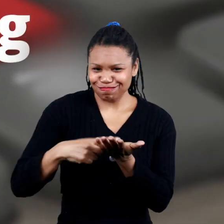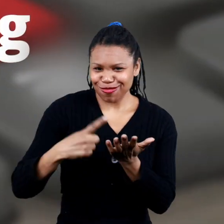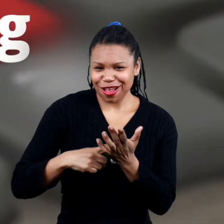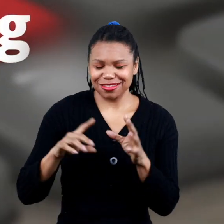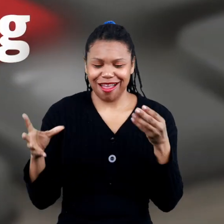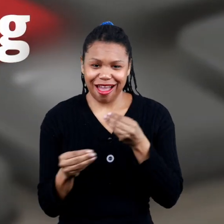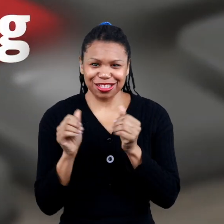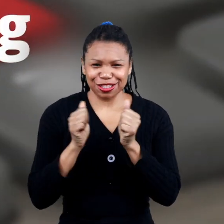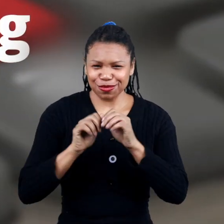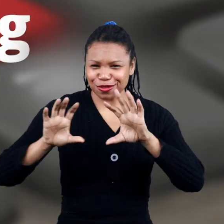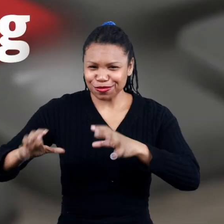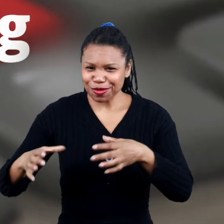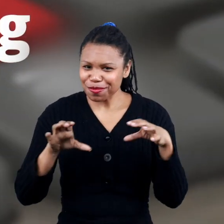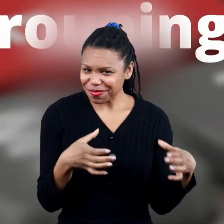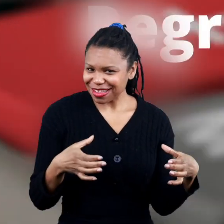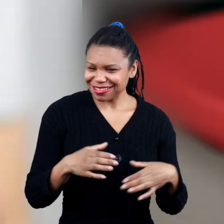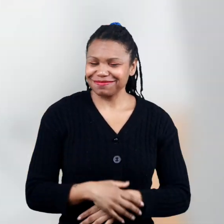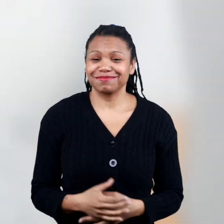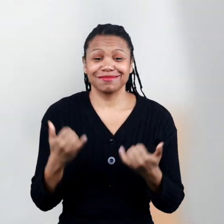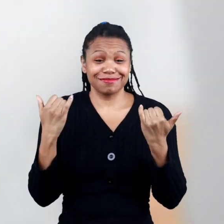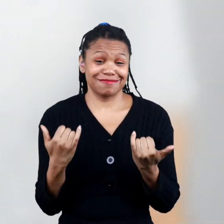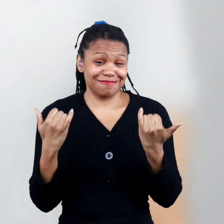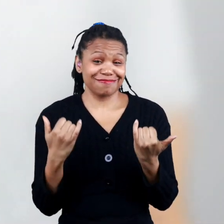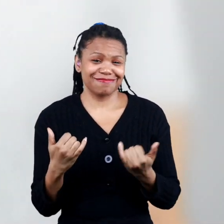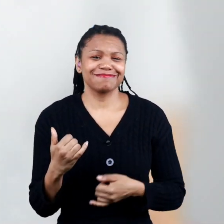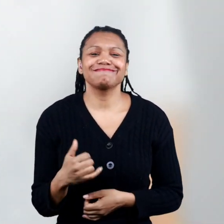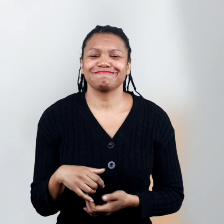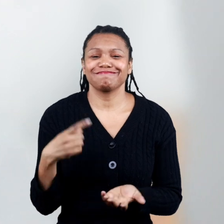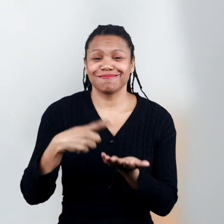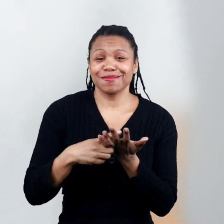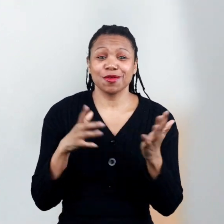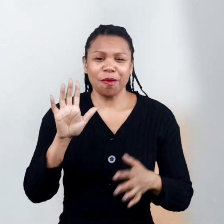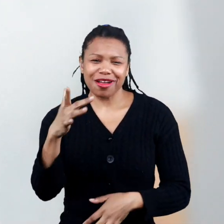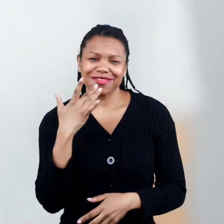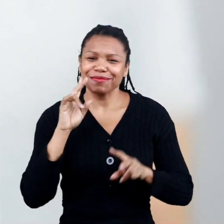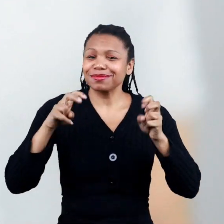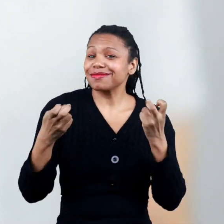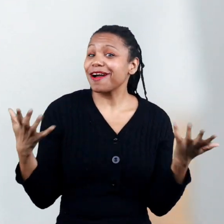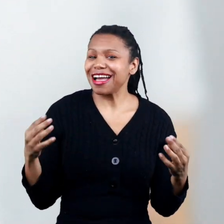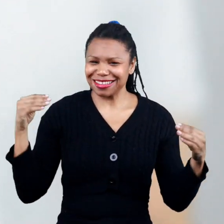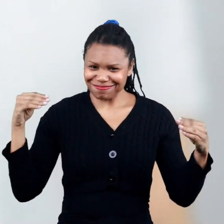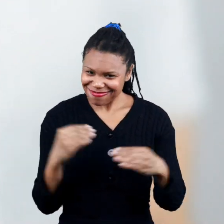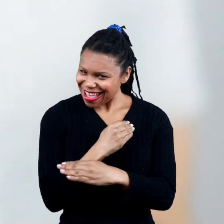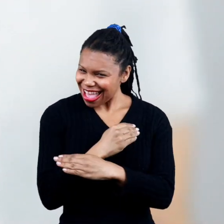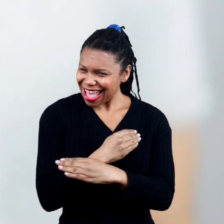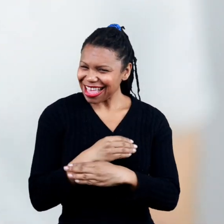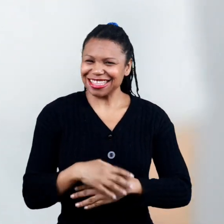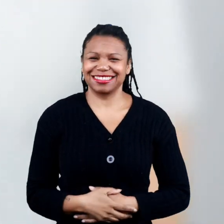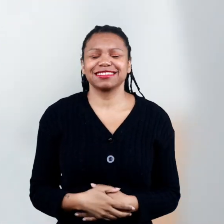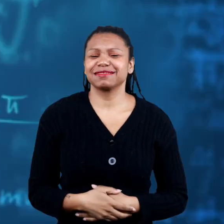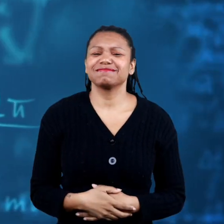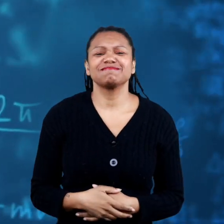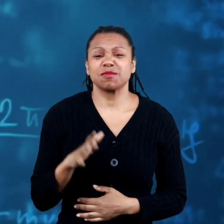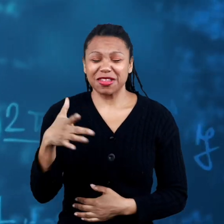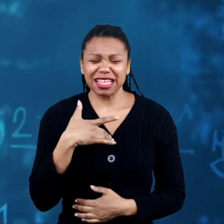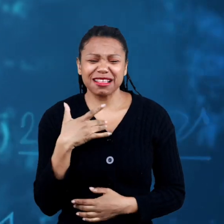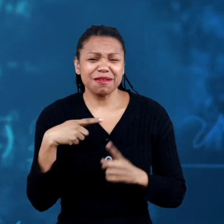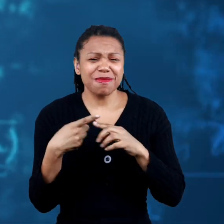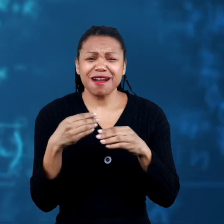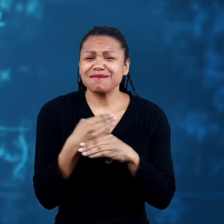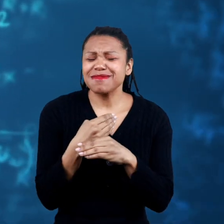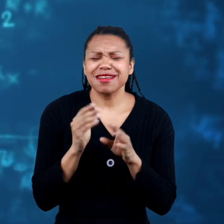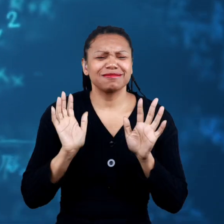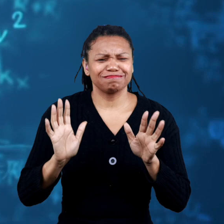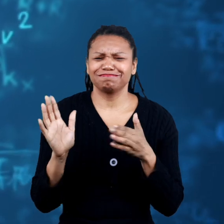Addition with Regrouping Today, we're going to talk about one of our favorite topics, math. No matter